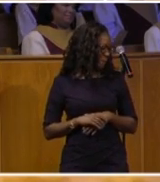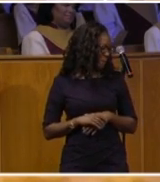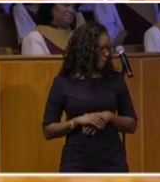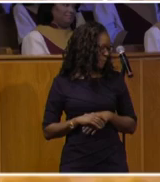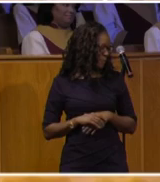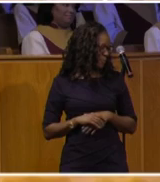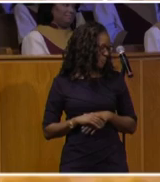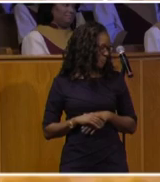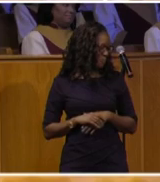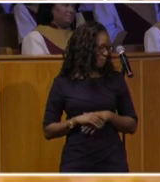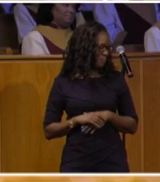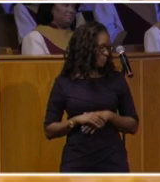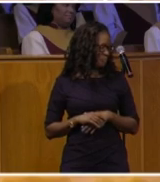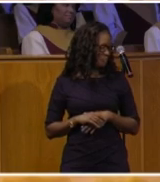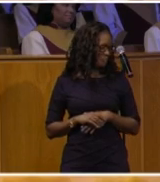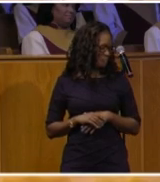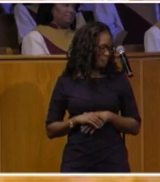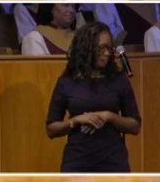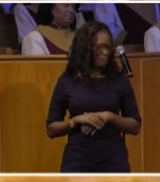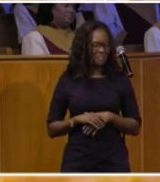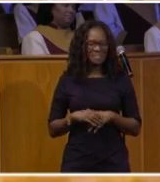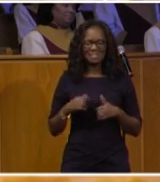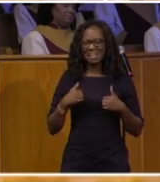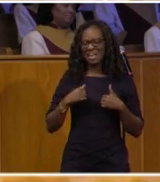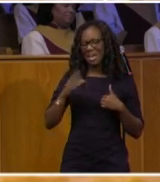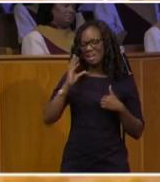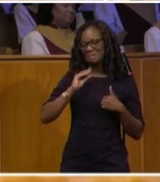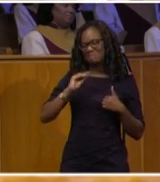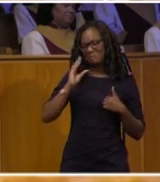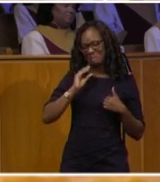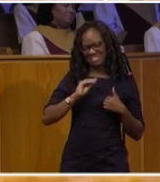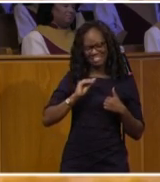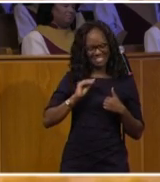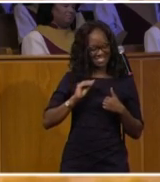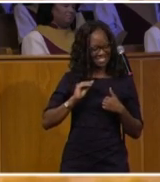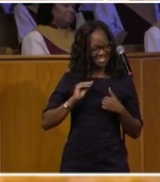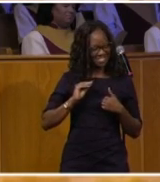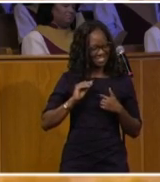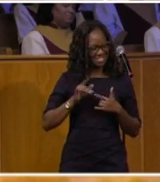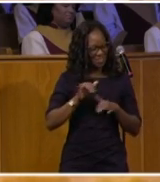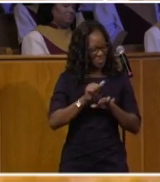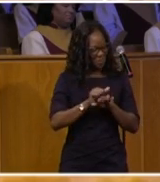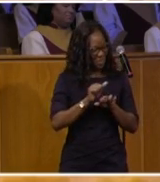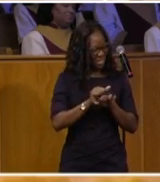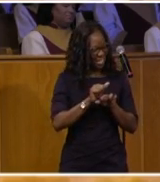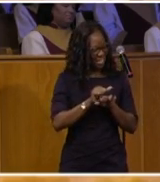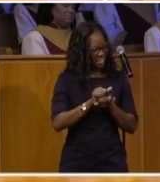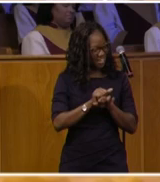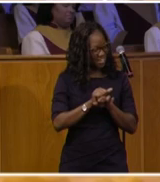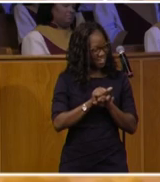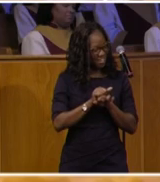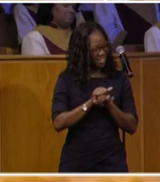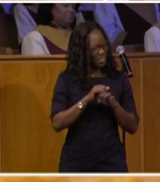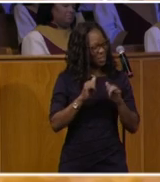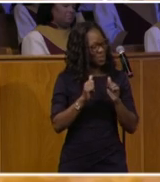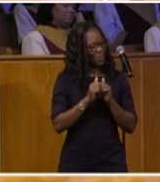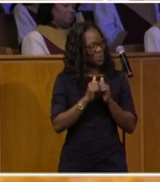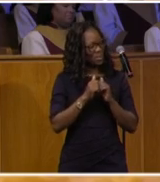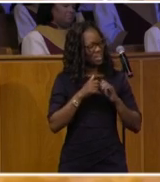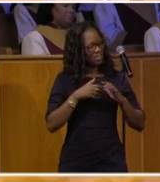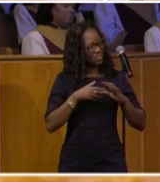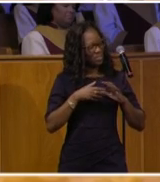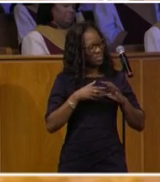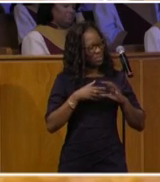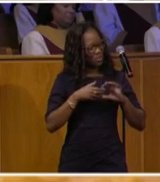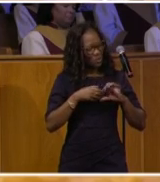Such a lovely. I had the experience of working with the greeters